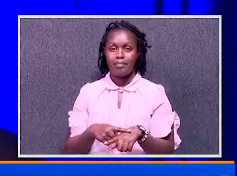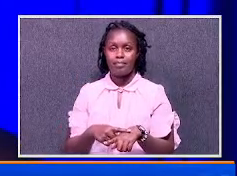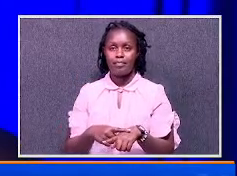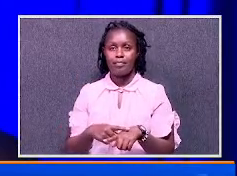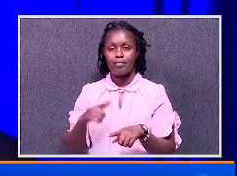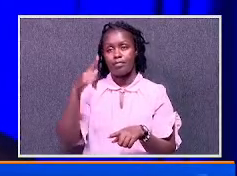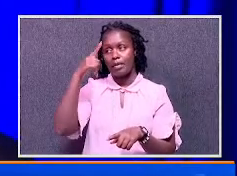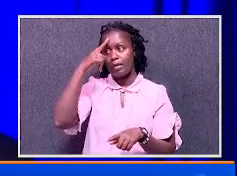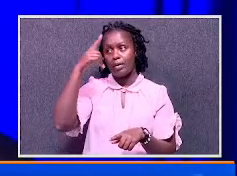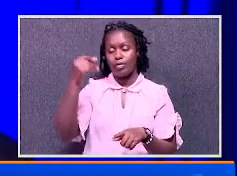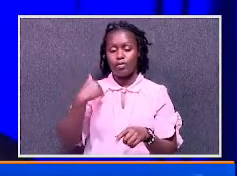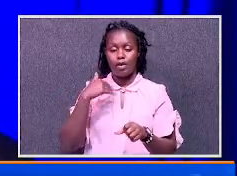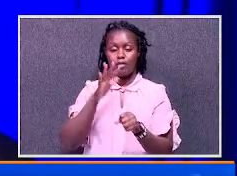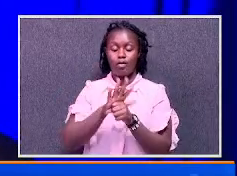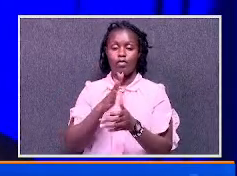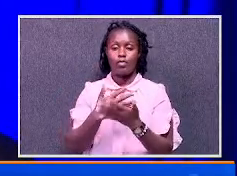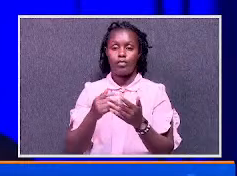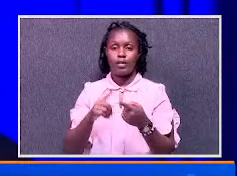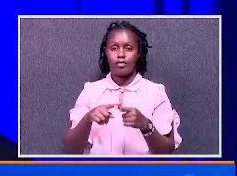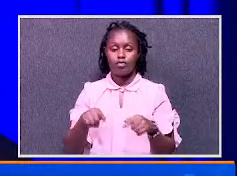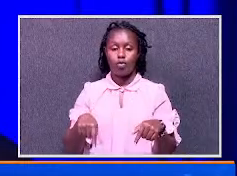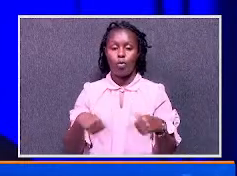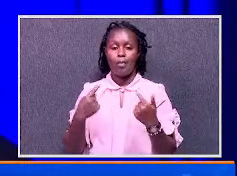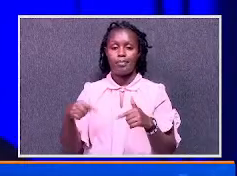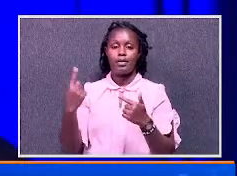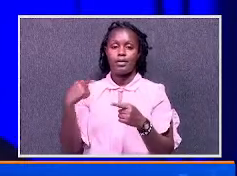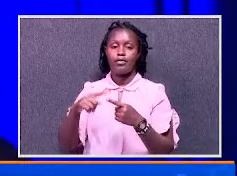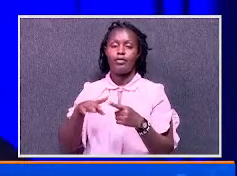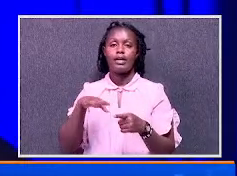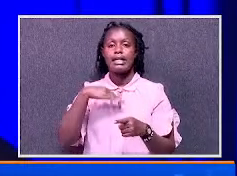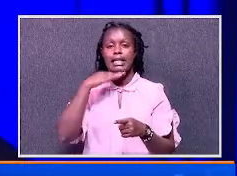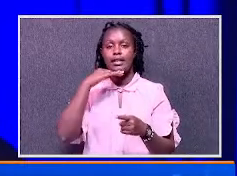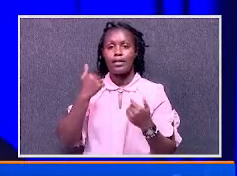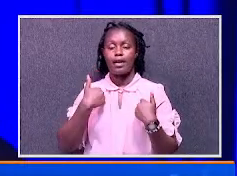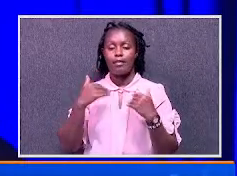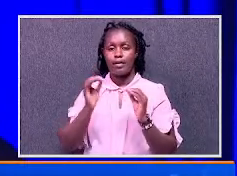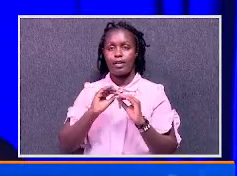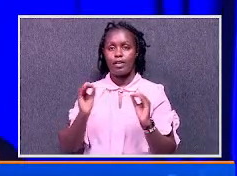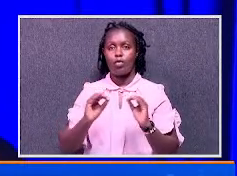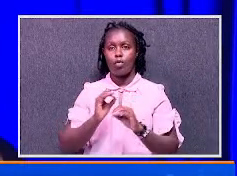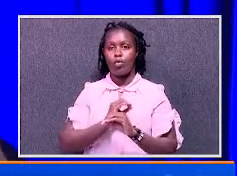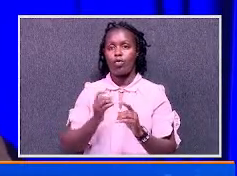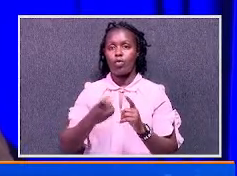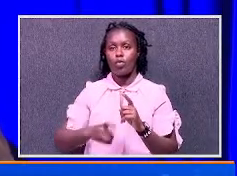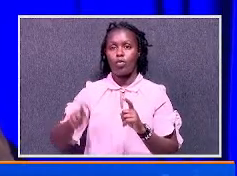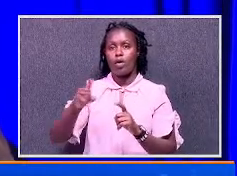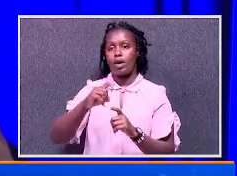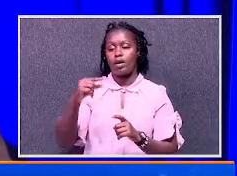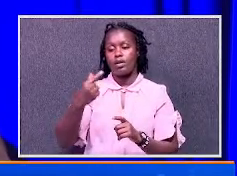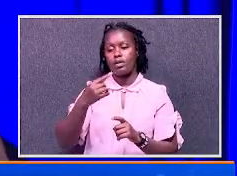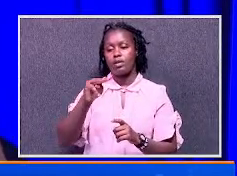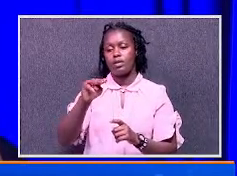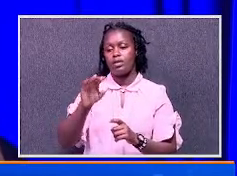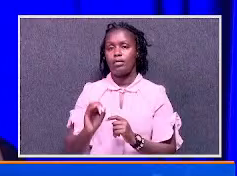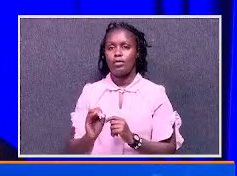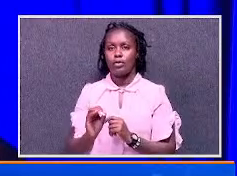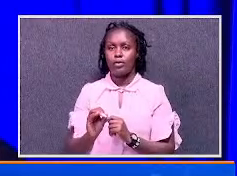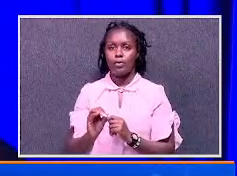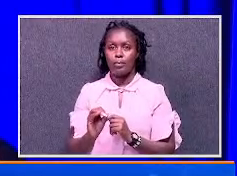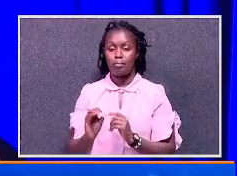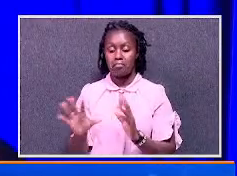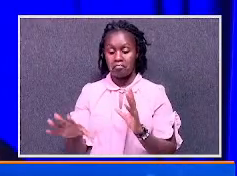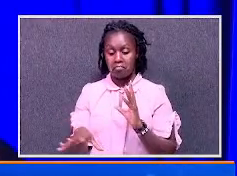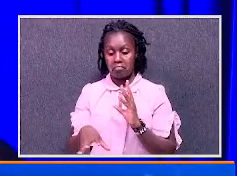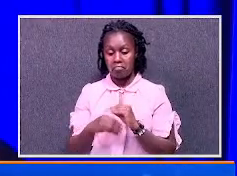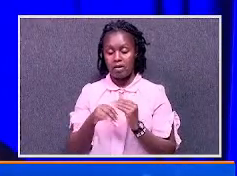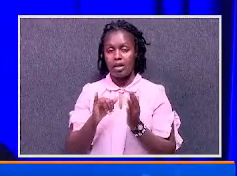And because there's so many things competing for death, there's nothing wrong with adding GMO to that list. That is why